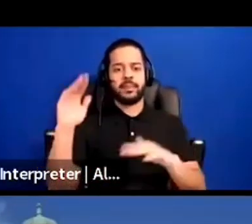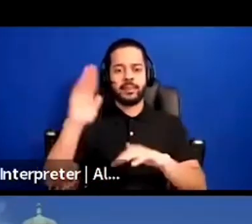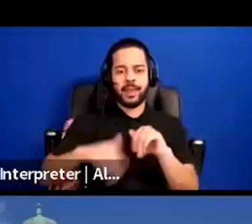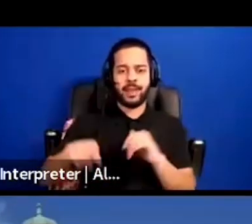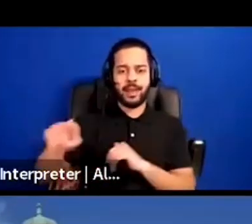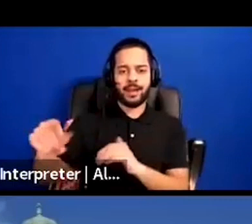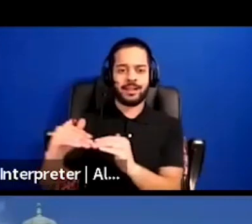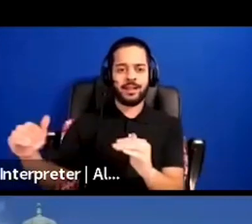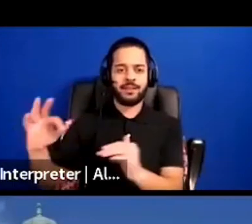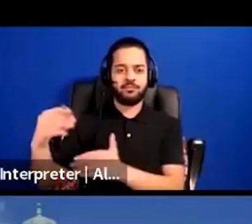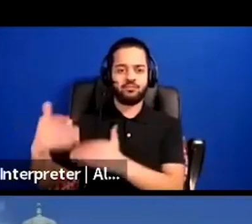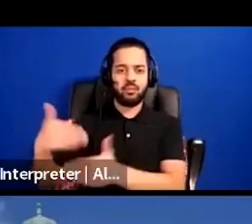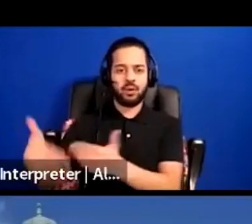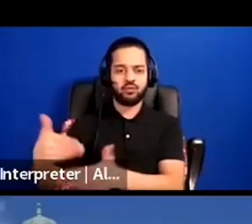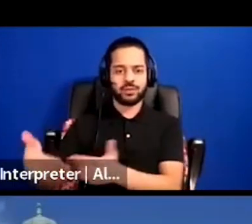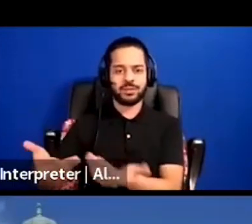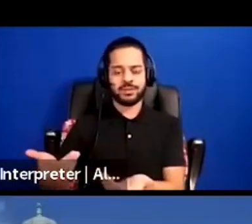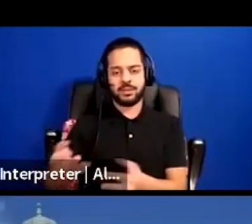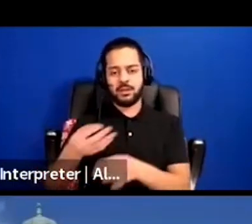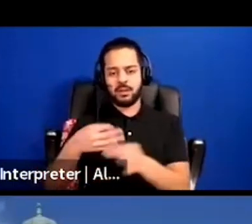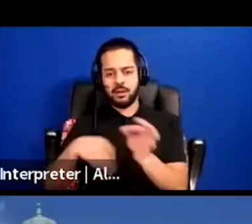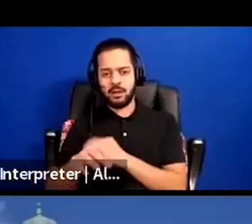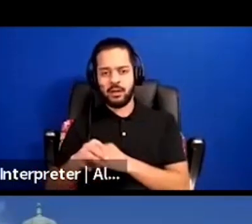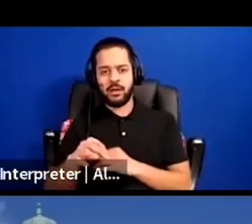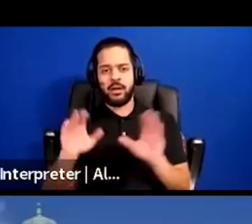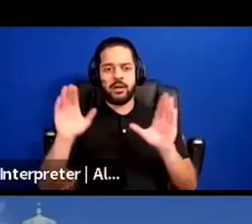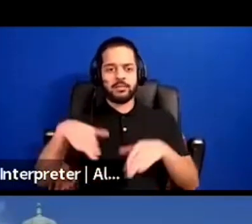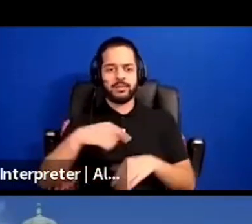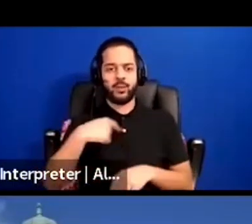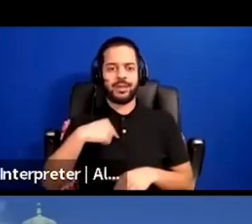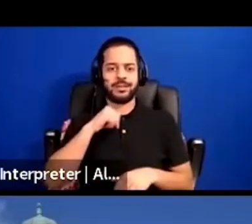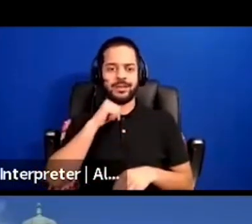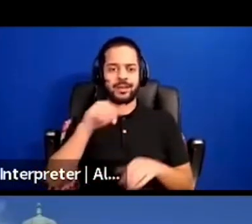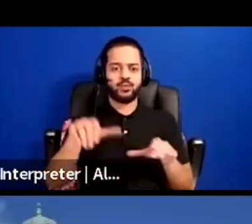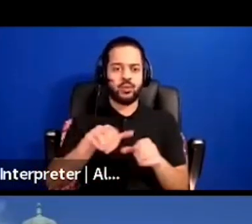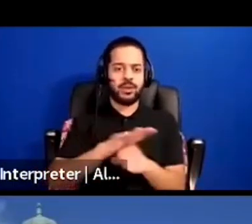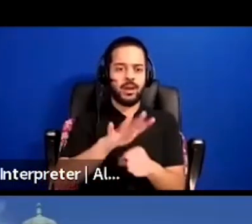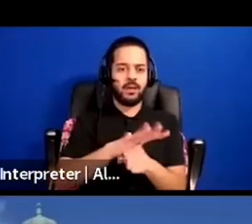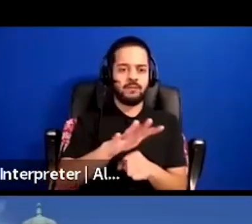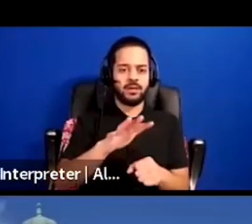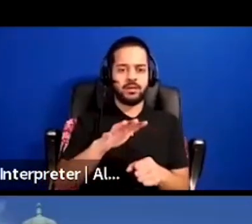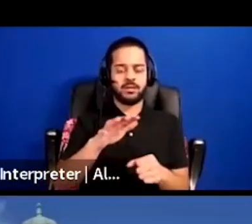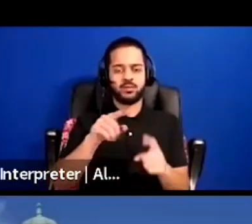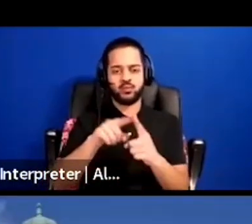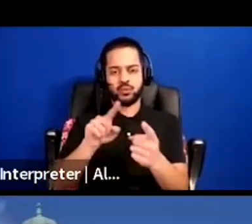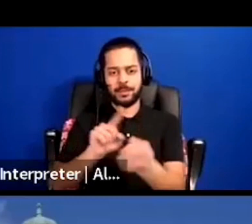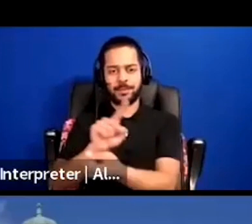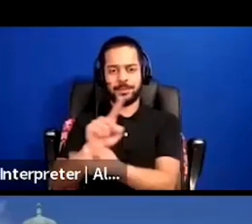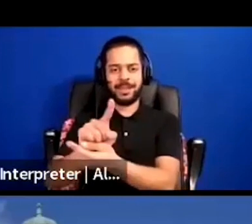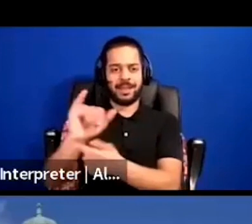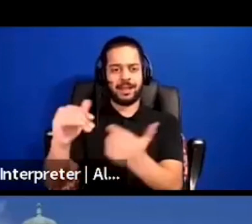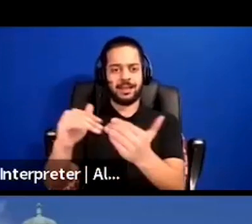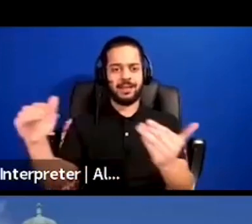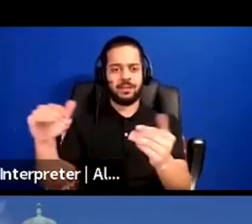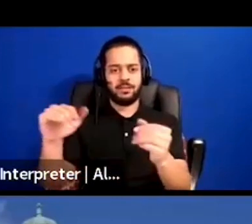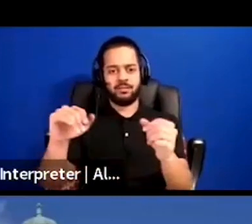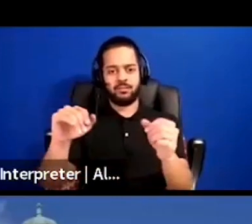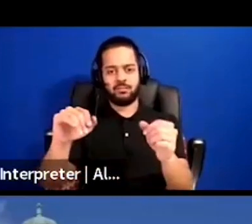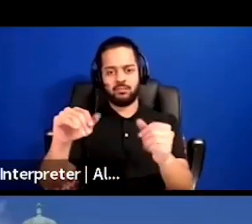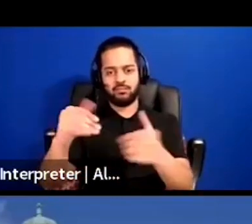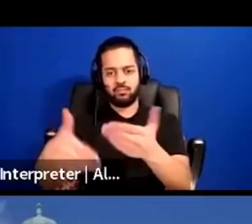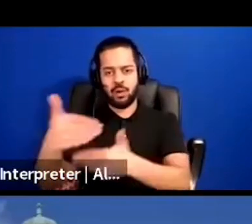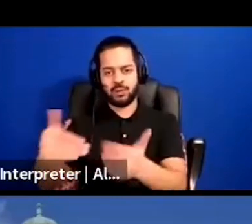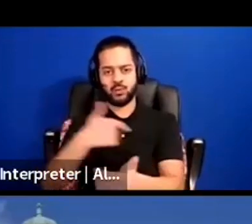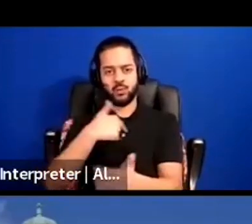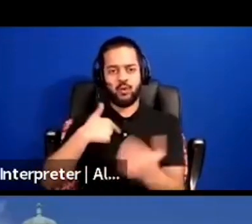actually reasonably calculate in order to make the progress that we believe that the child has the potential to make, because